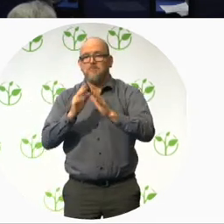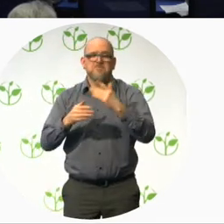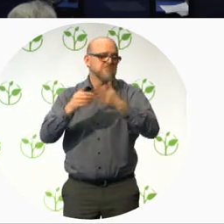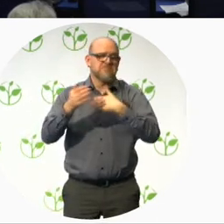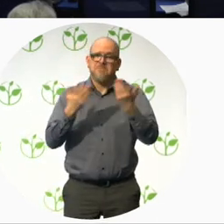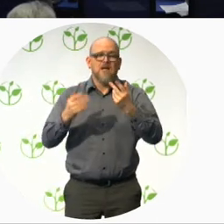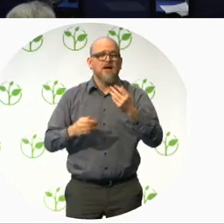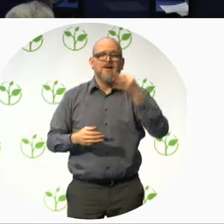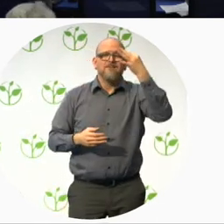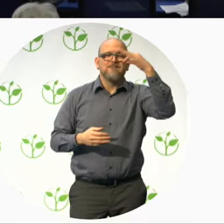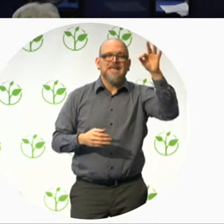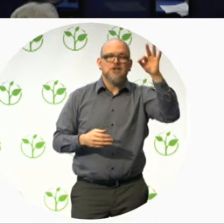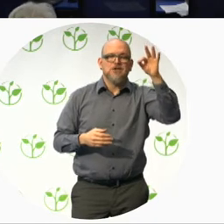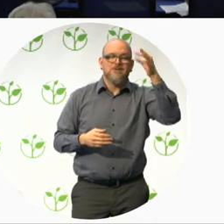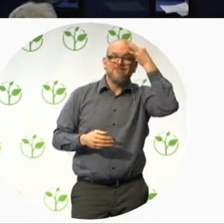home?